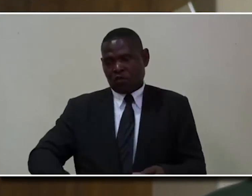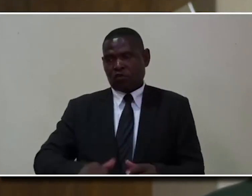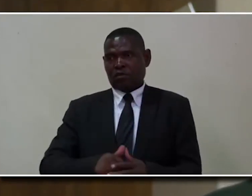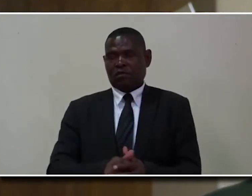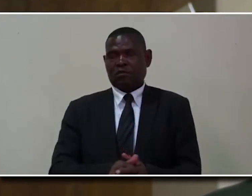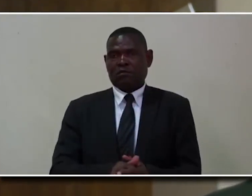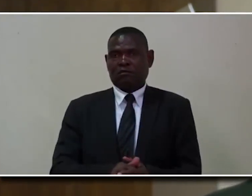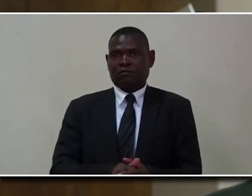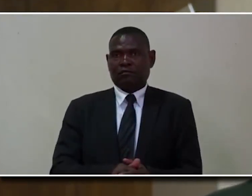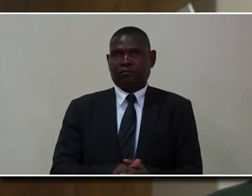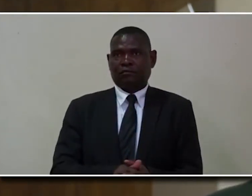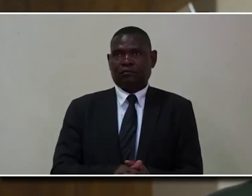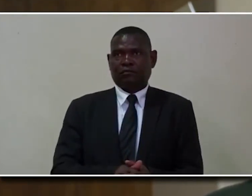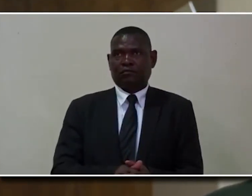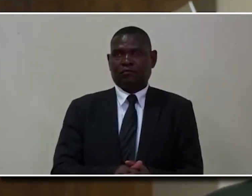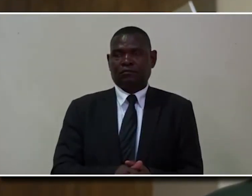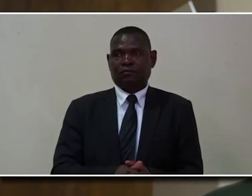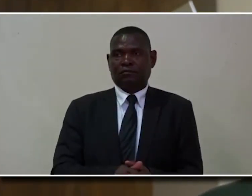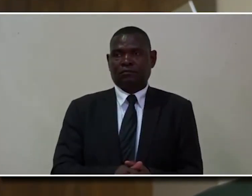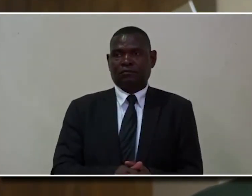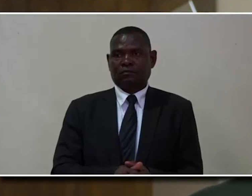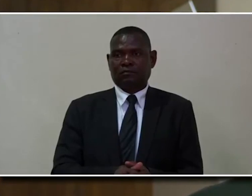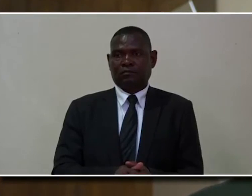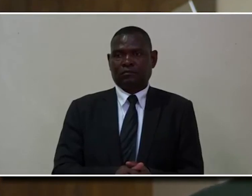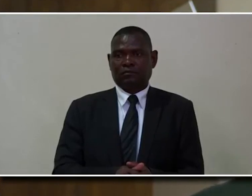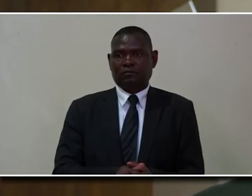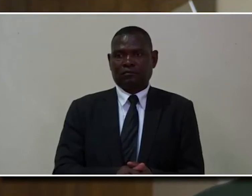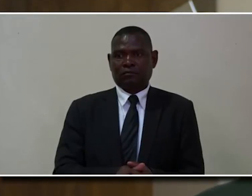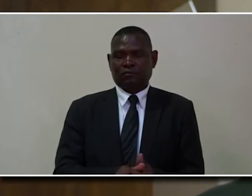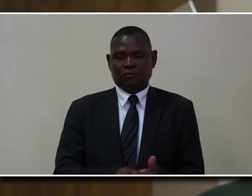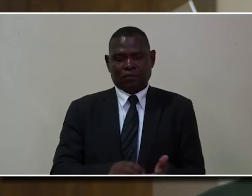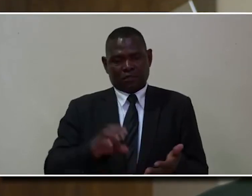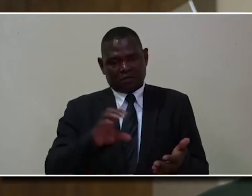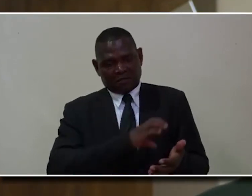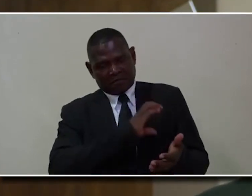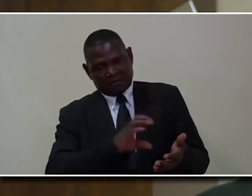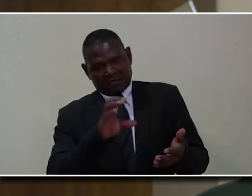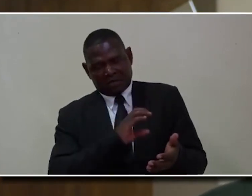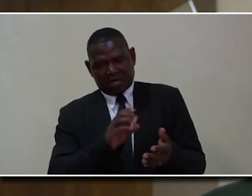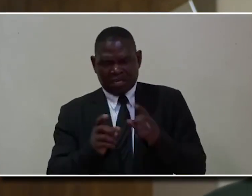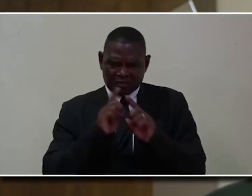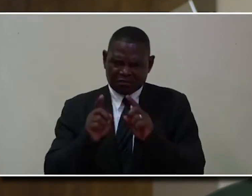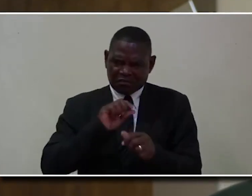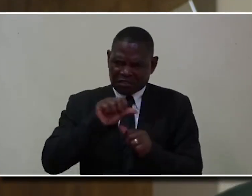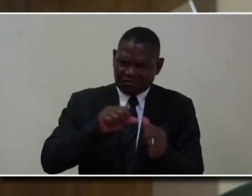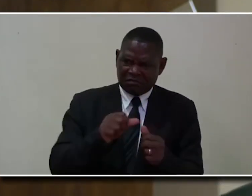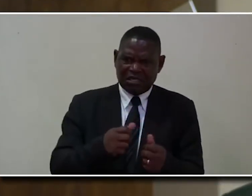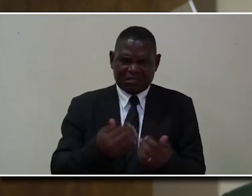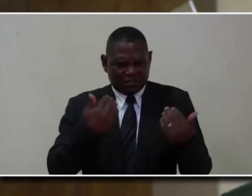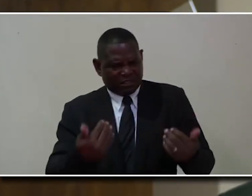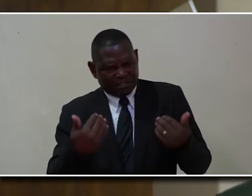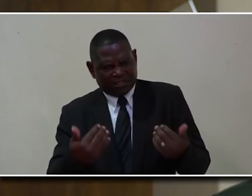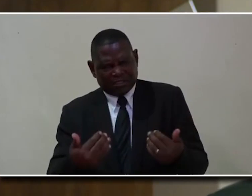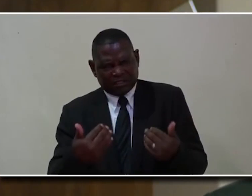Ambuye. The choir talks about soon comes the day. Oimba, aimba